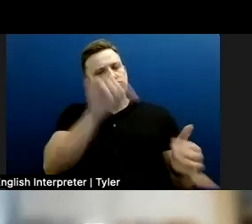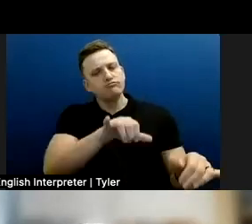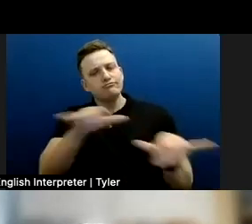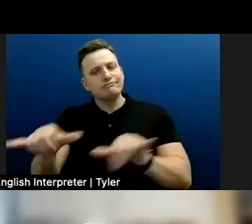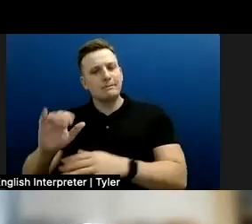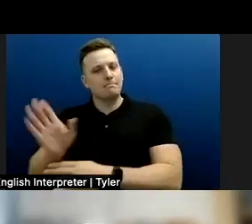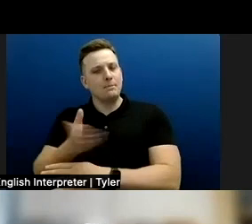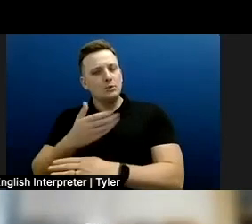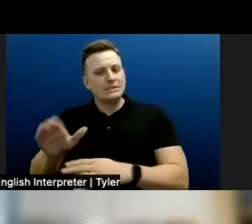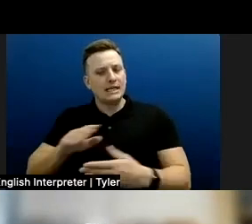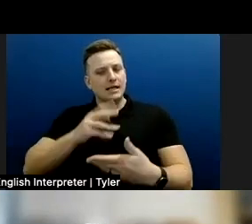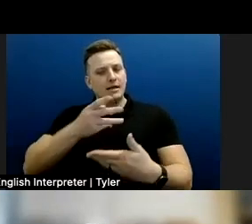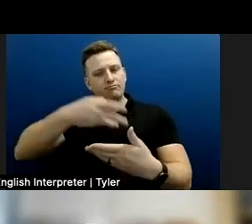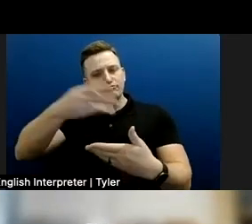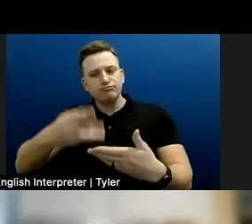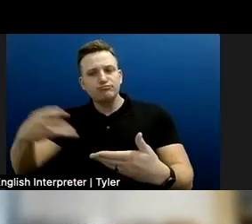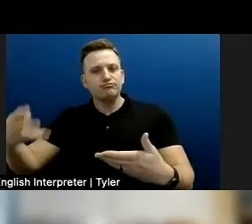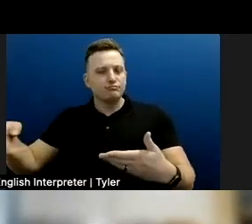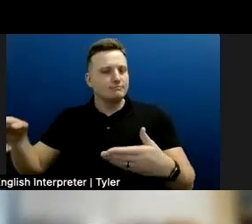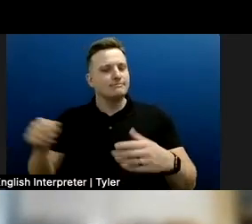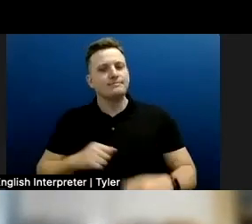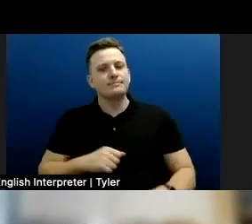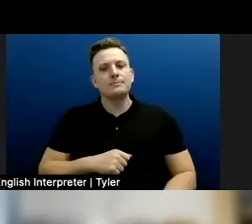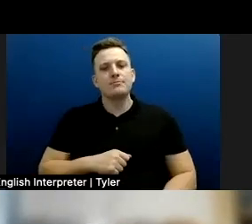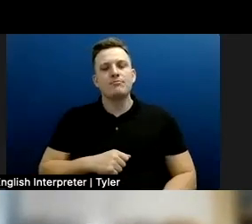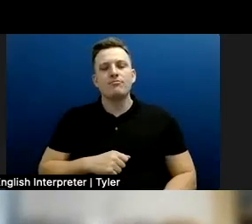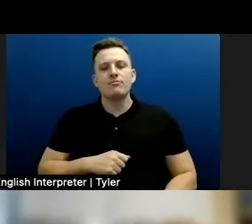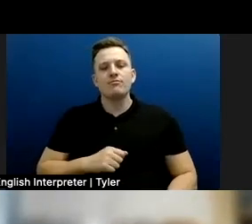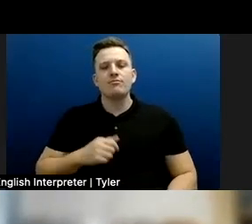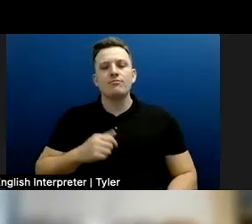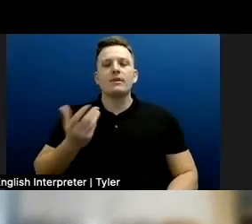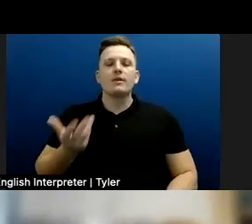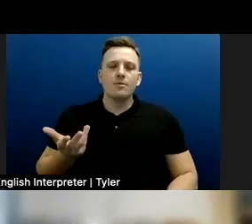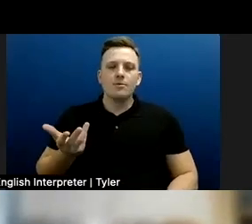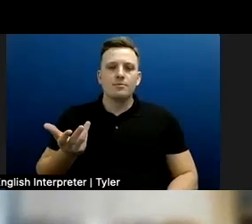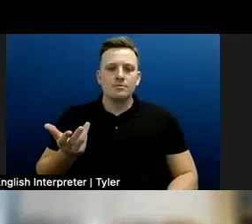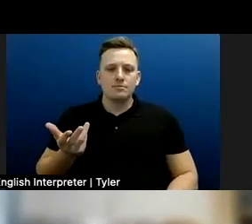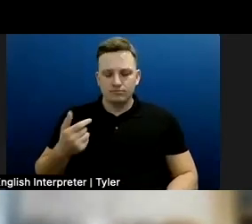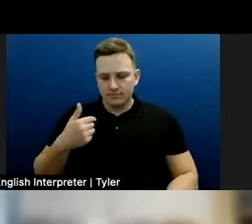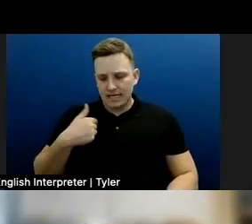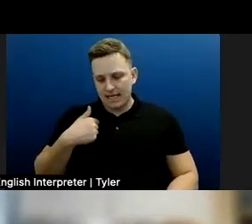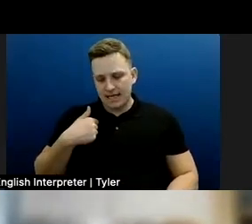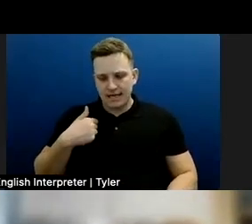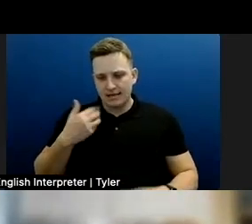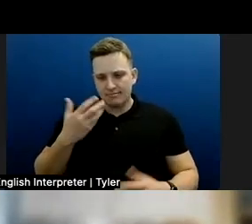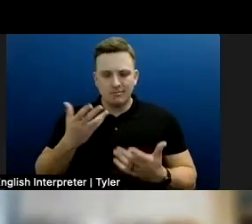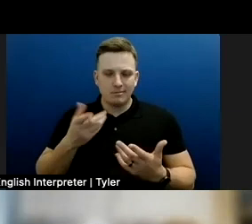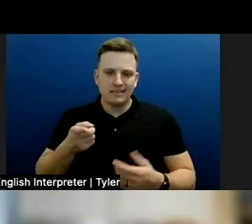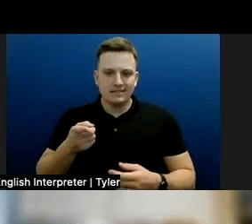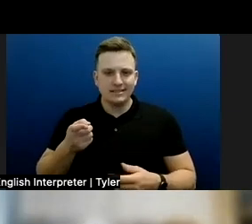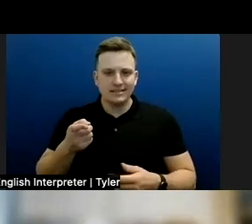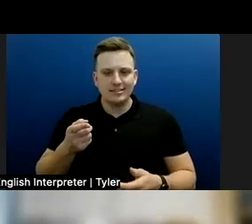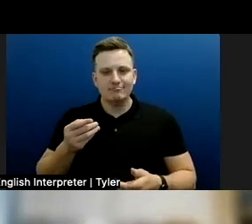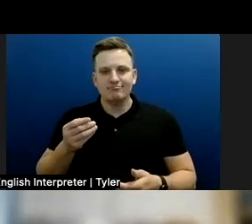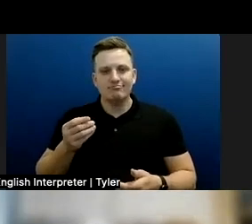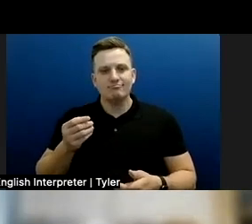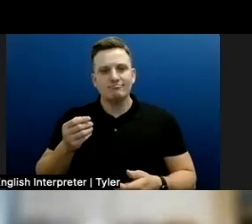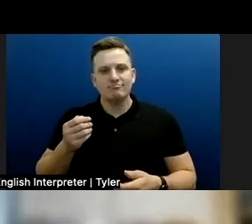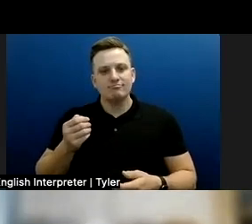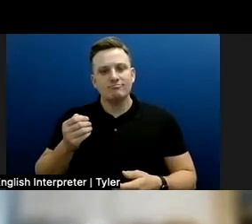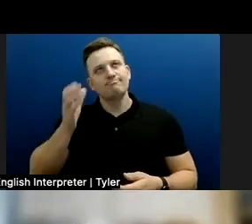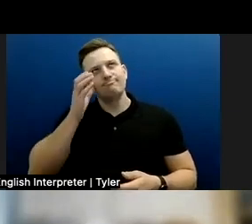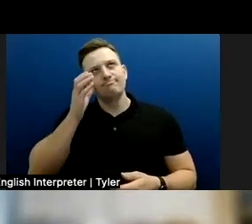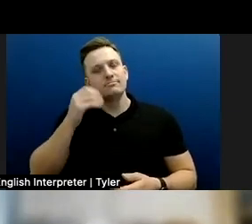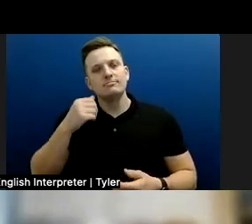qualities. And if you listen to, I don't know, maybe there's a piece of music that